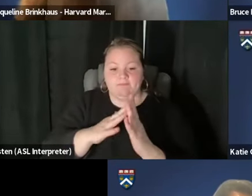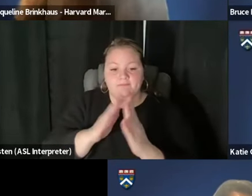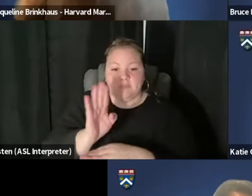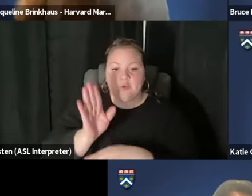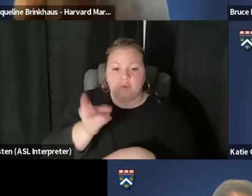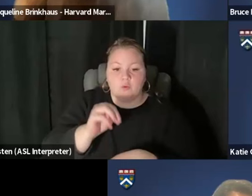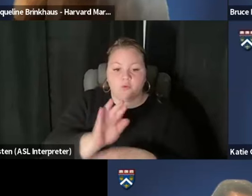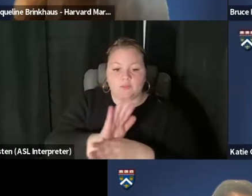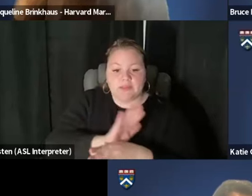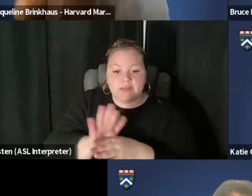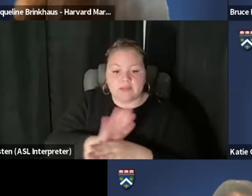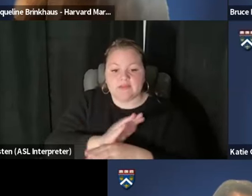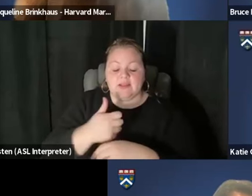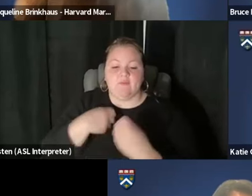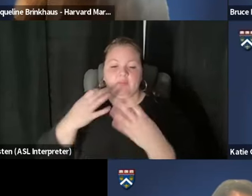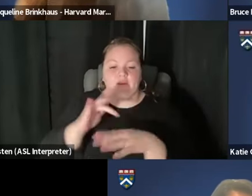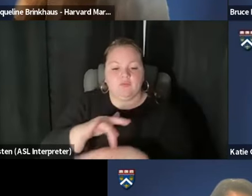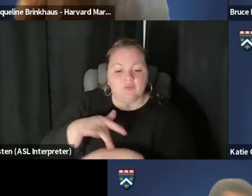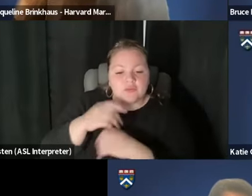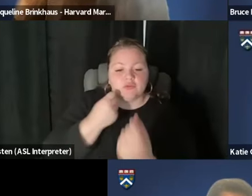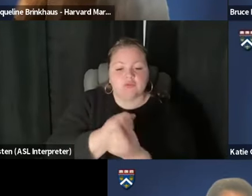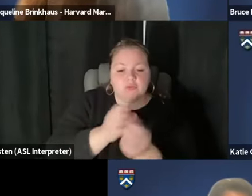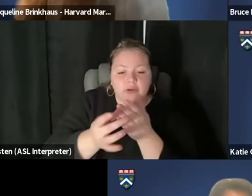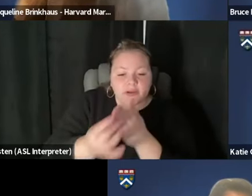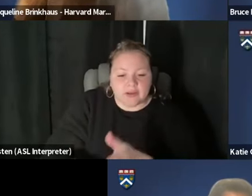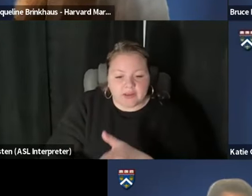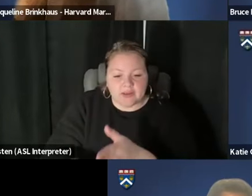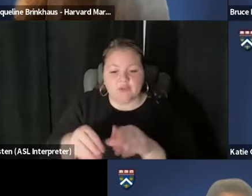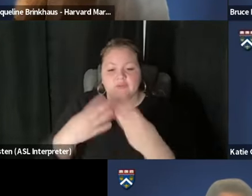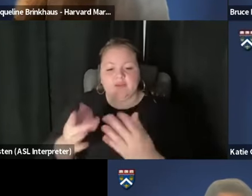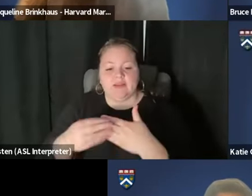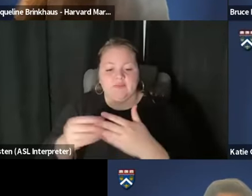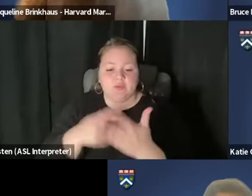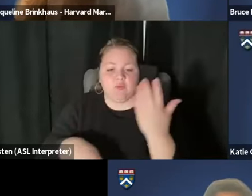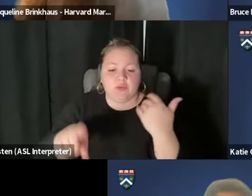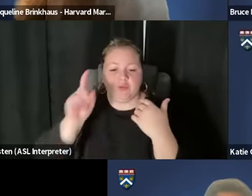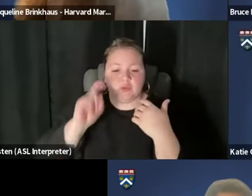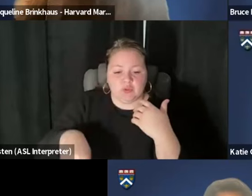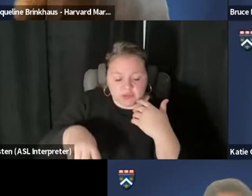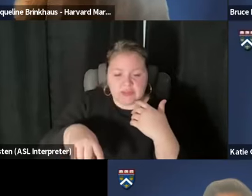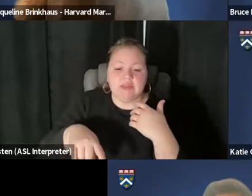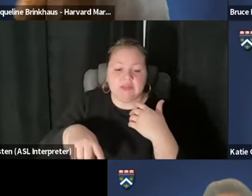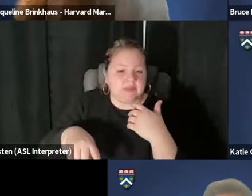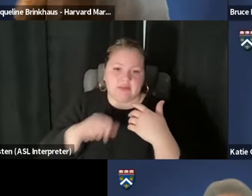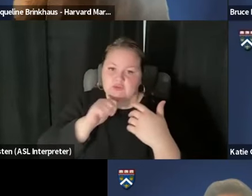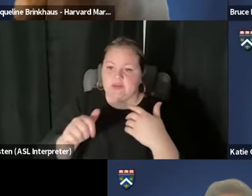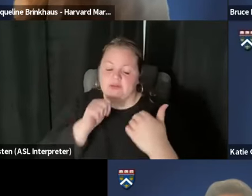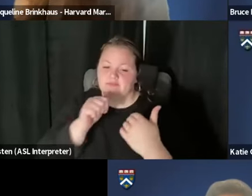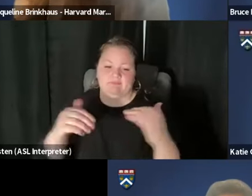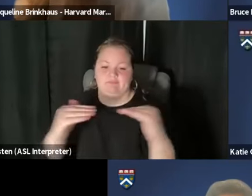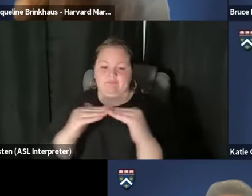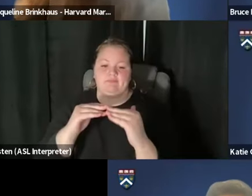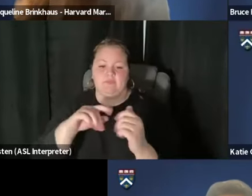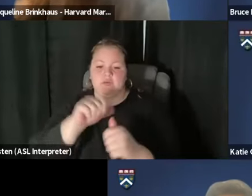support and guide you, and the flexibility and the support ecosystem that you can develop is really unmatched.